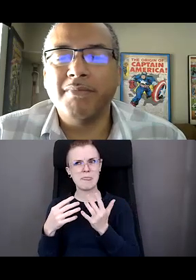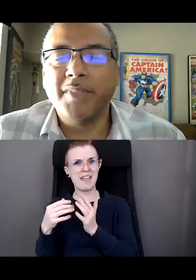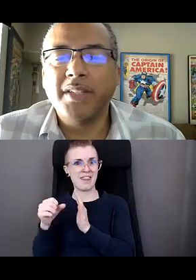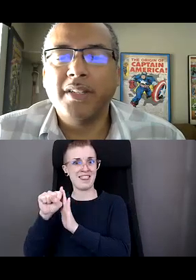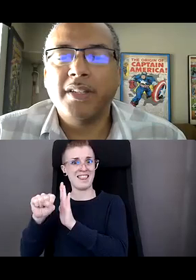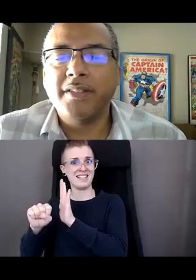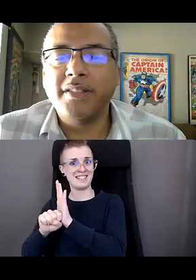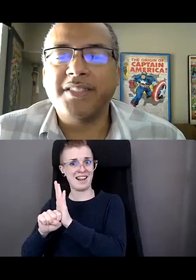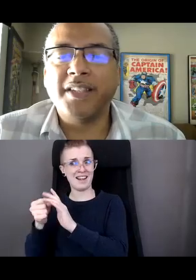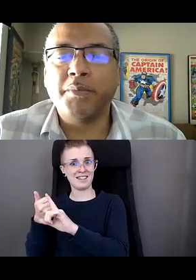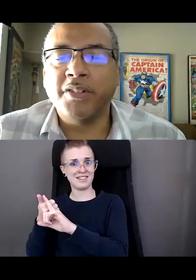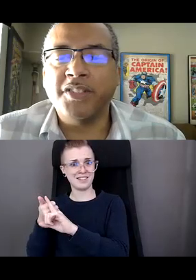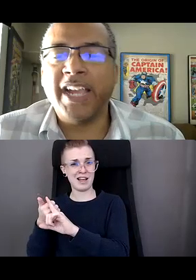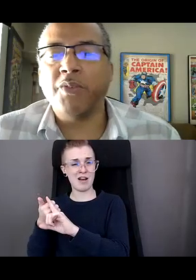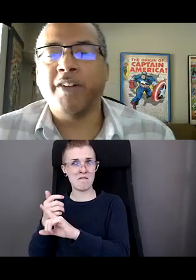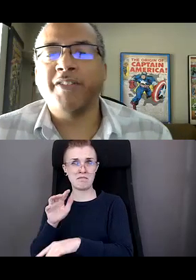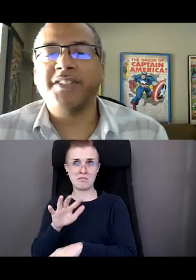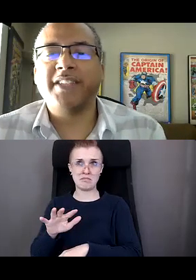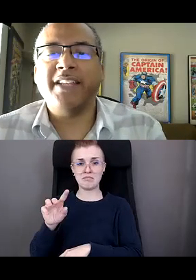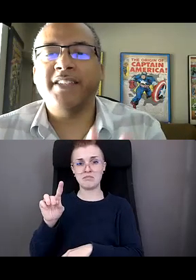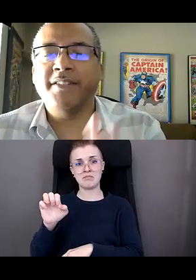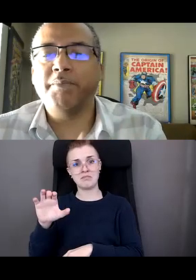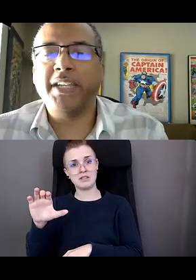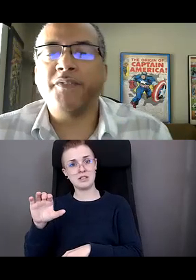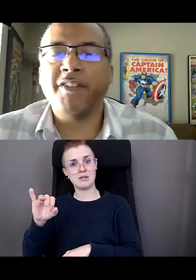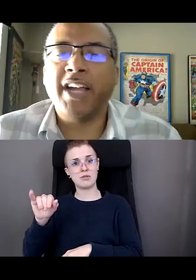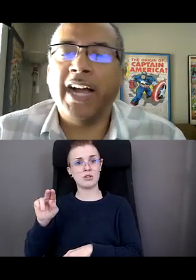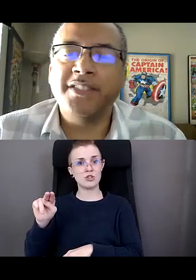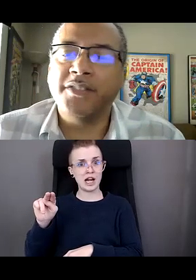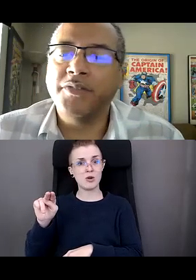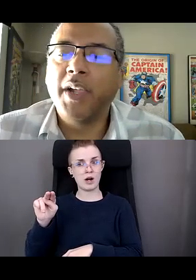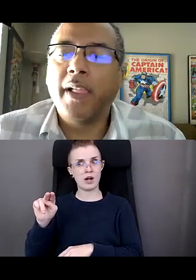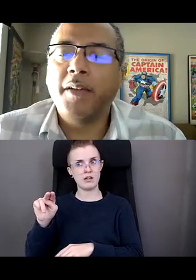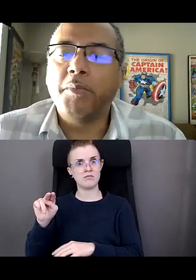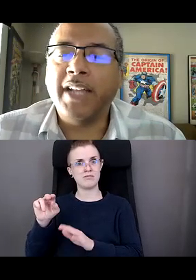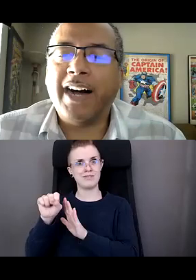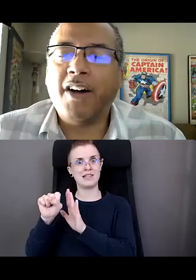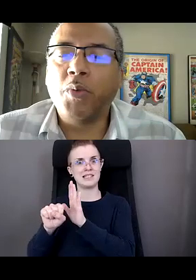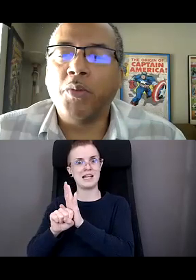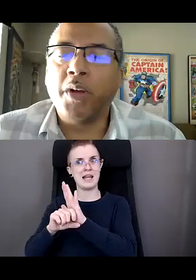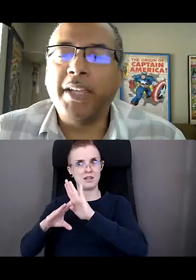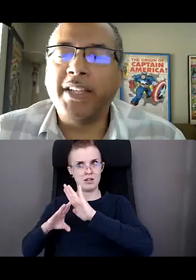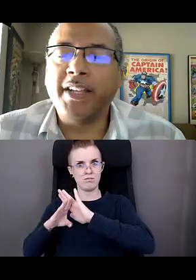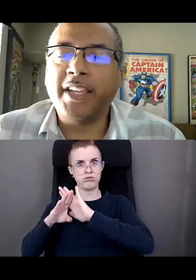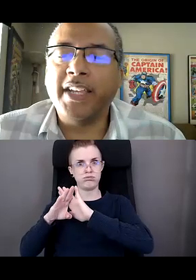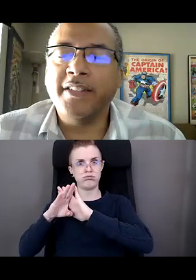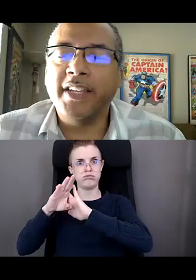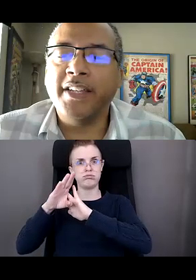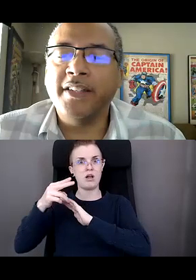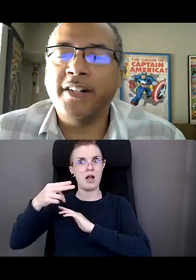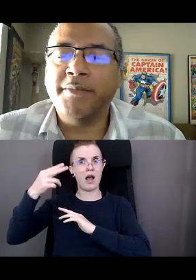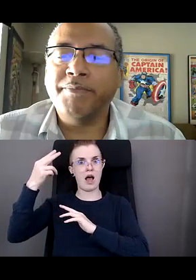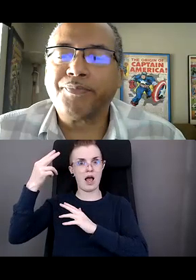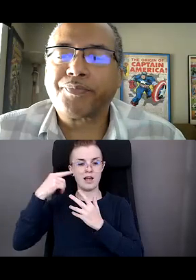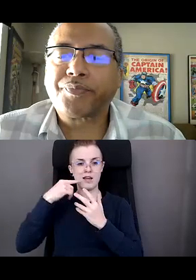around December to January, the state then peaked very high too. But now where we're peaking again